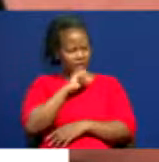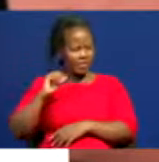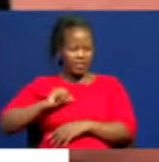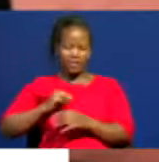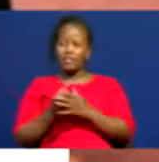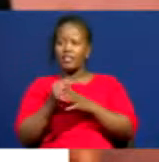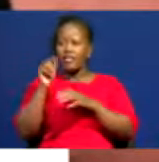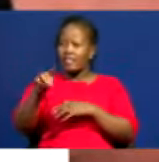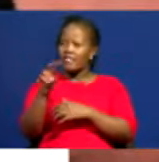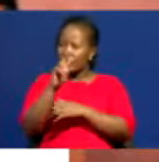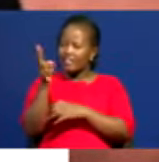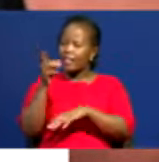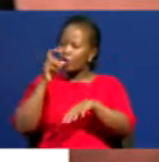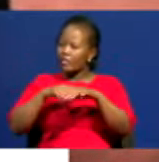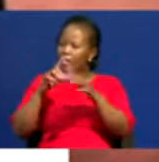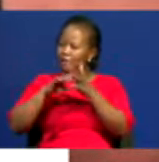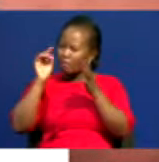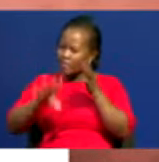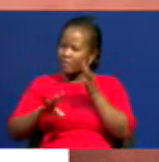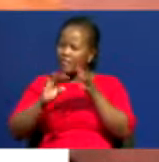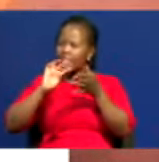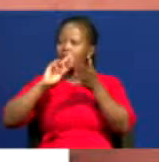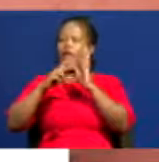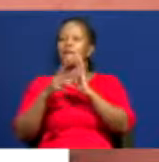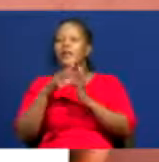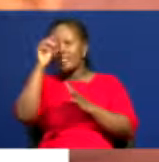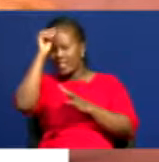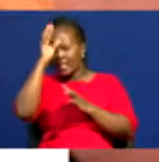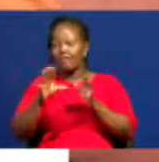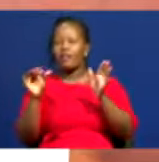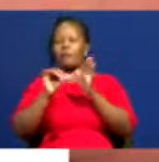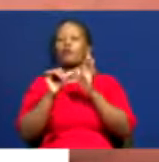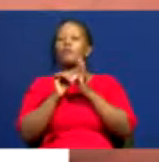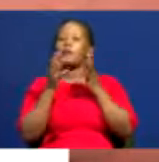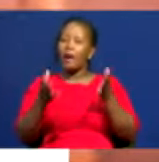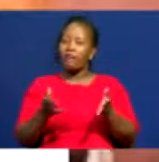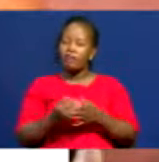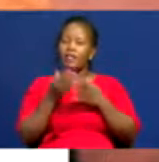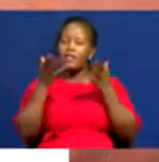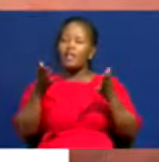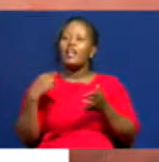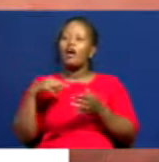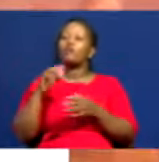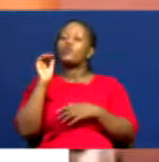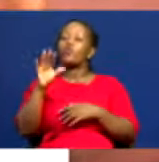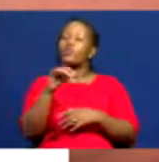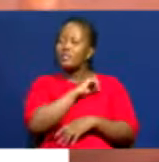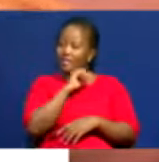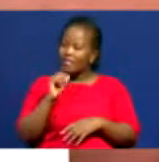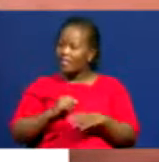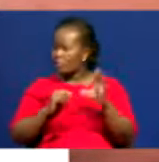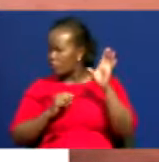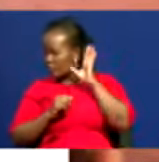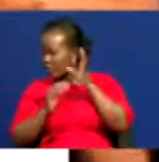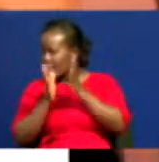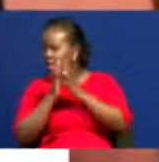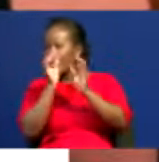mara ya pili ni kumaanisha ya kwamba Meru iko na shida. Kwa hivyo tunaomba sasa hii president atusikize, Senate watusikize, kwa sababu tukianza kusema